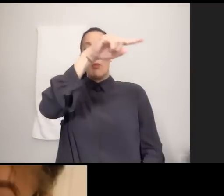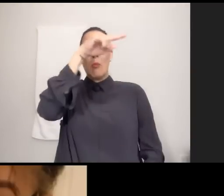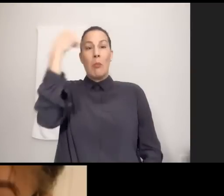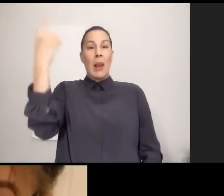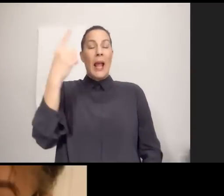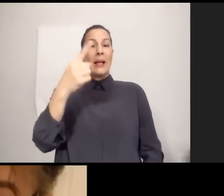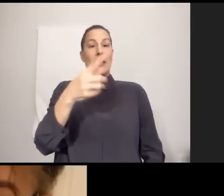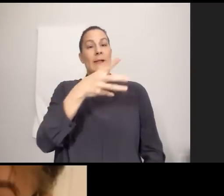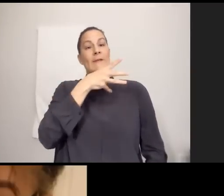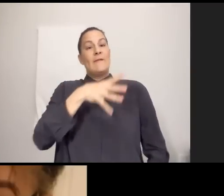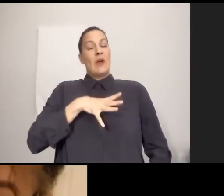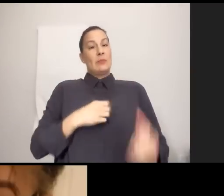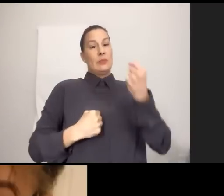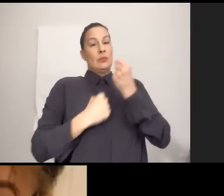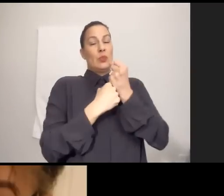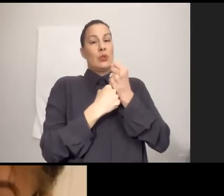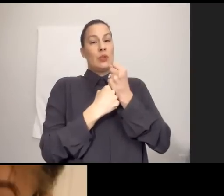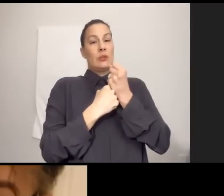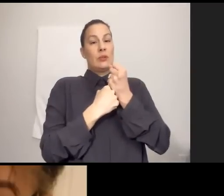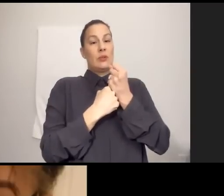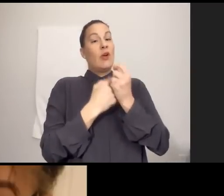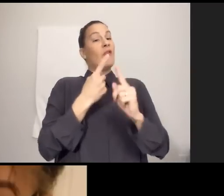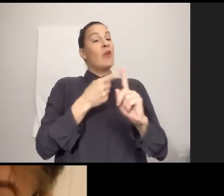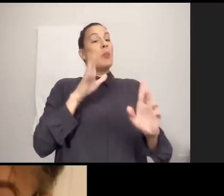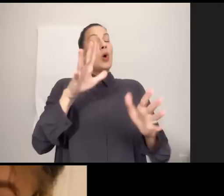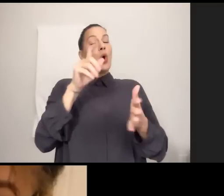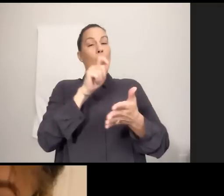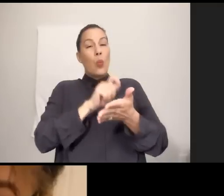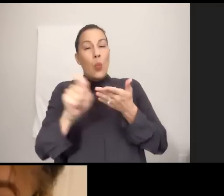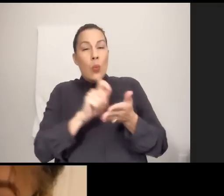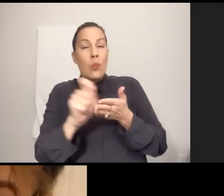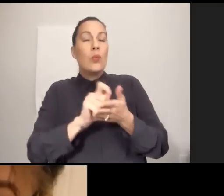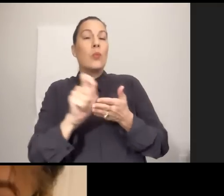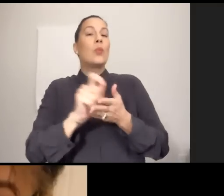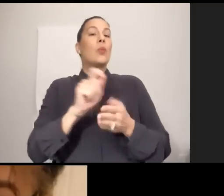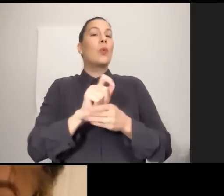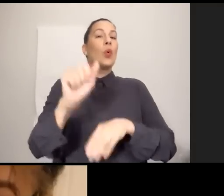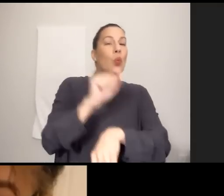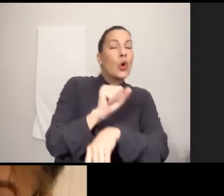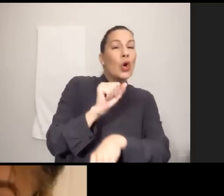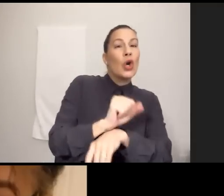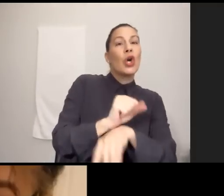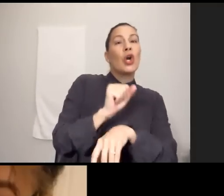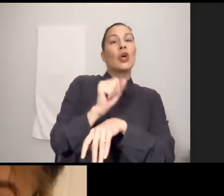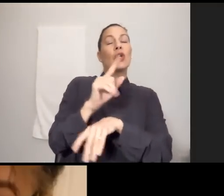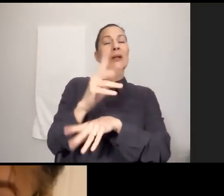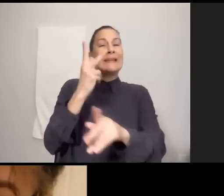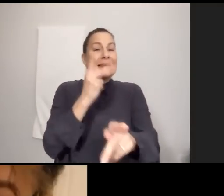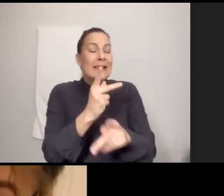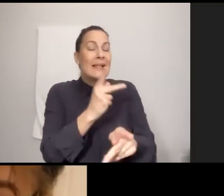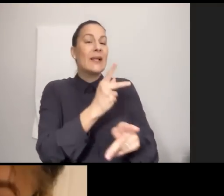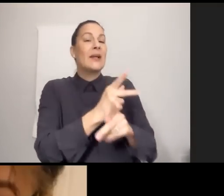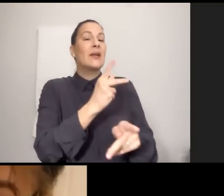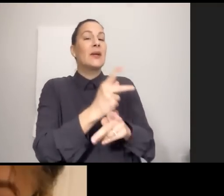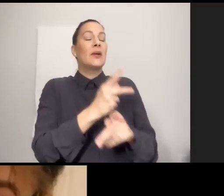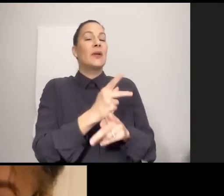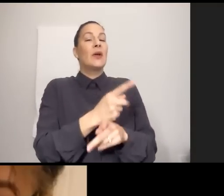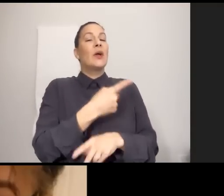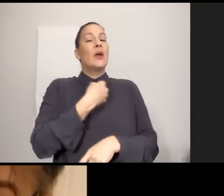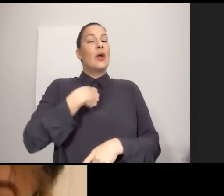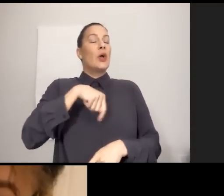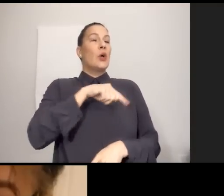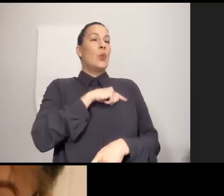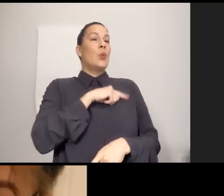through their work, writing, and care have raised our horizon line of imagination of addressing harm beyond carceral